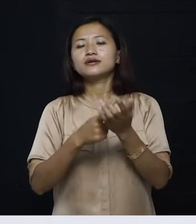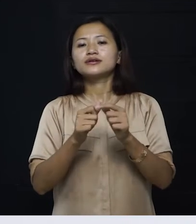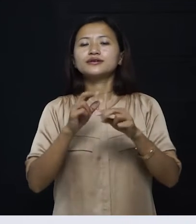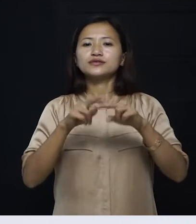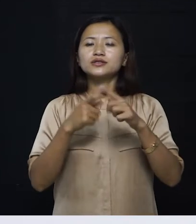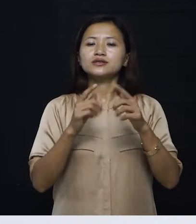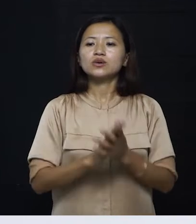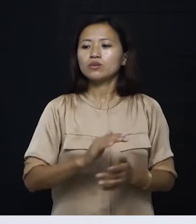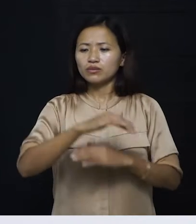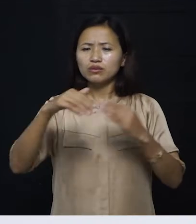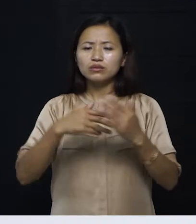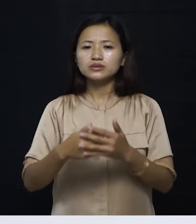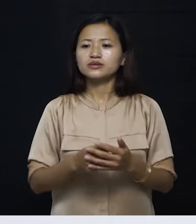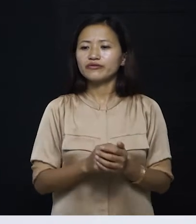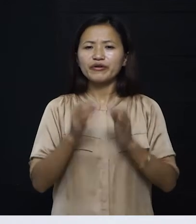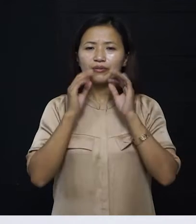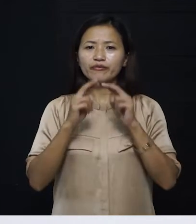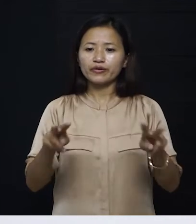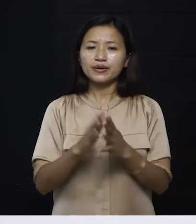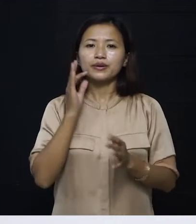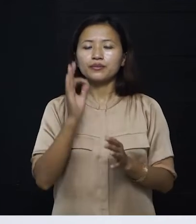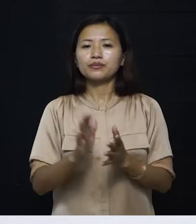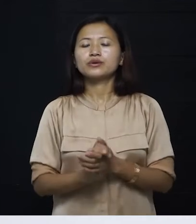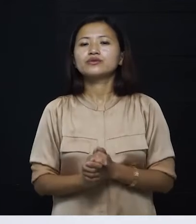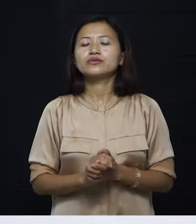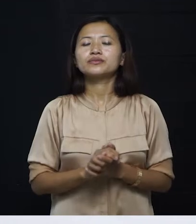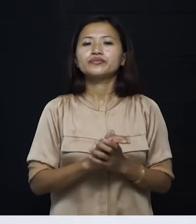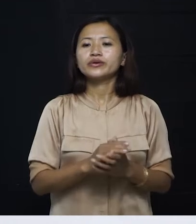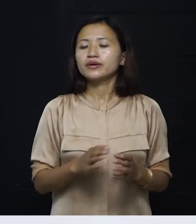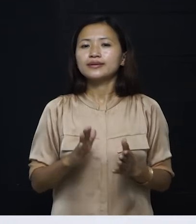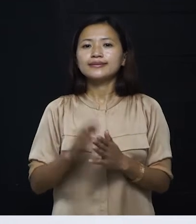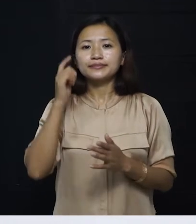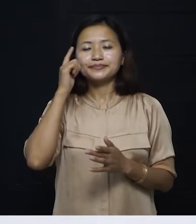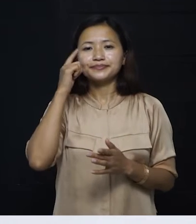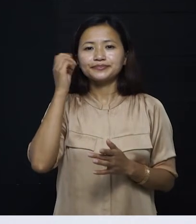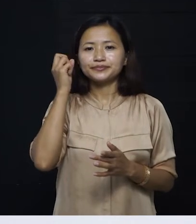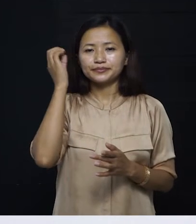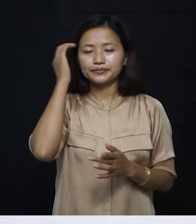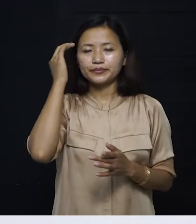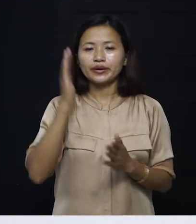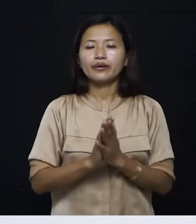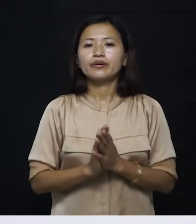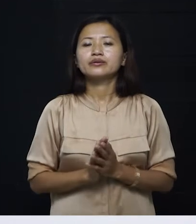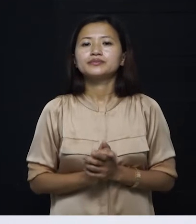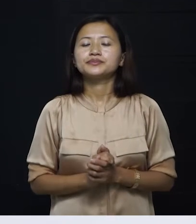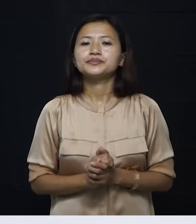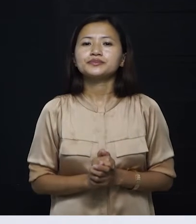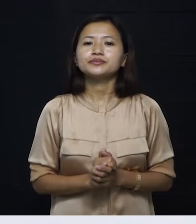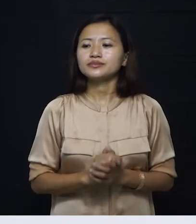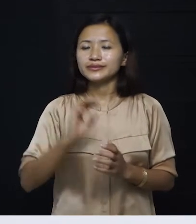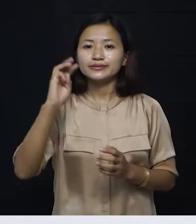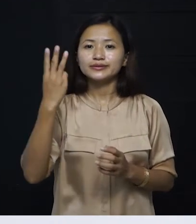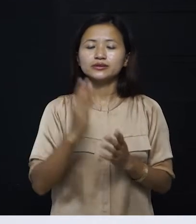are going to be very important for you. Okay, so please be aware of that. So that is called as the bank money. Okay, then